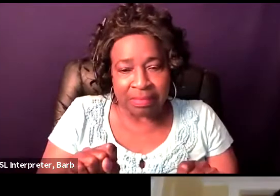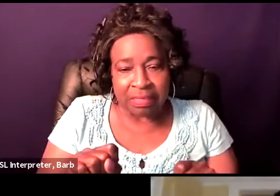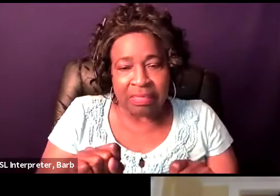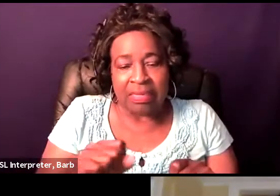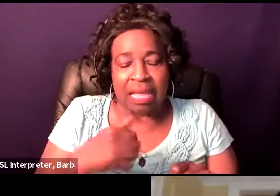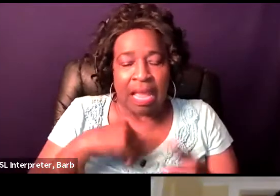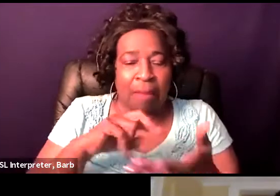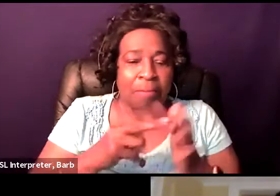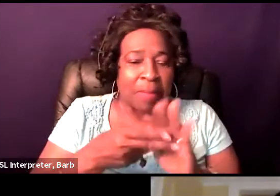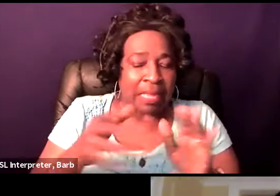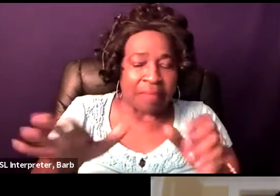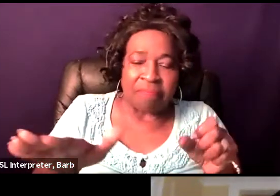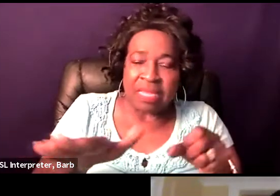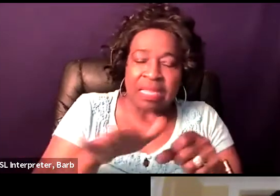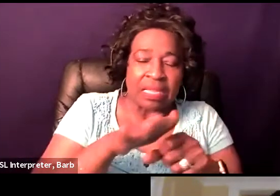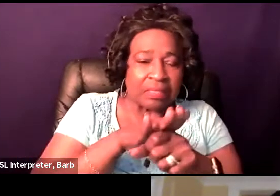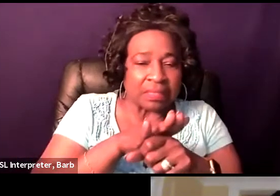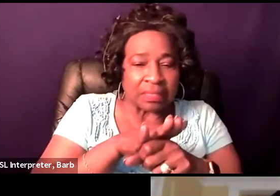entire, you know,